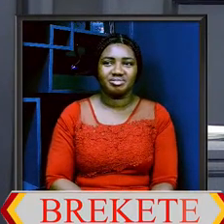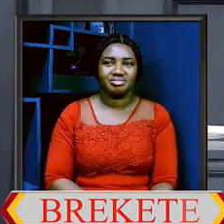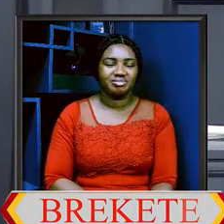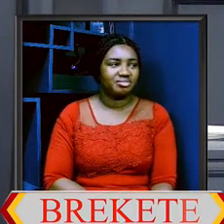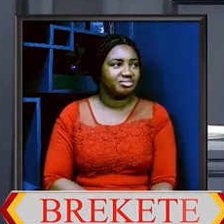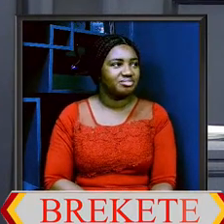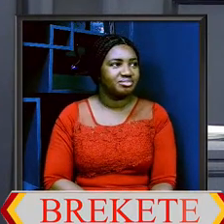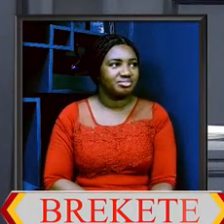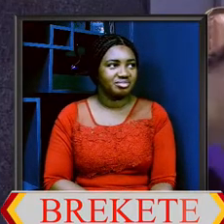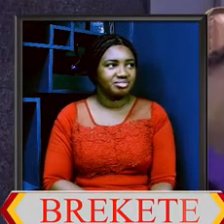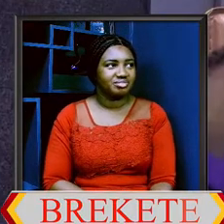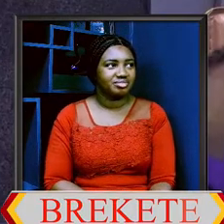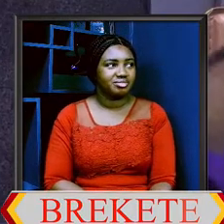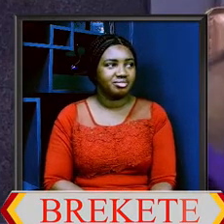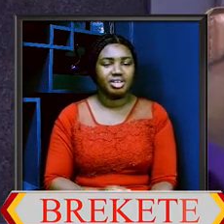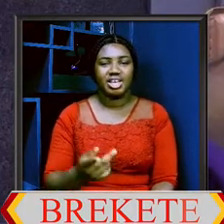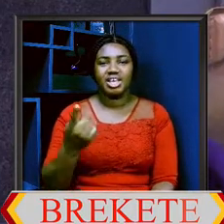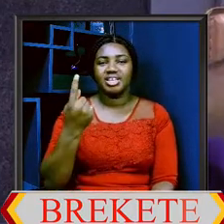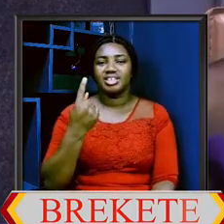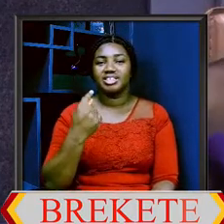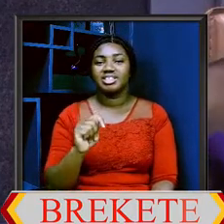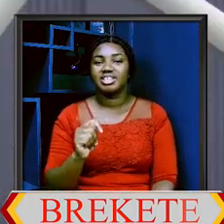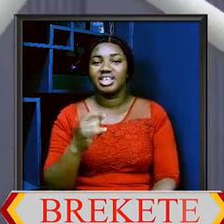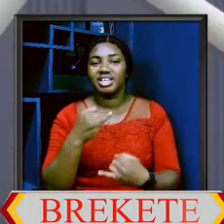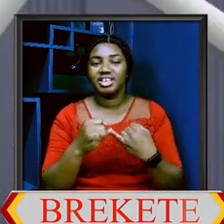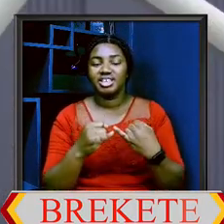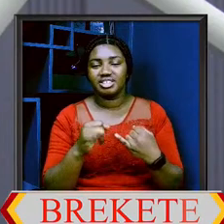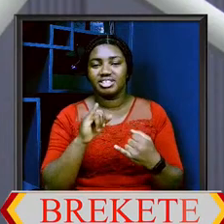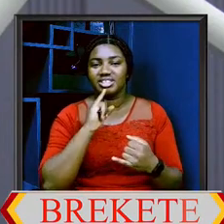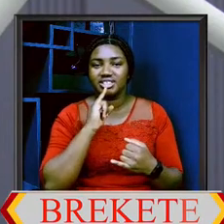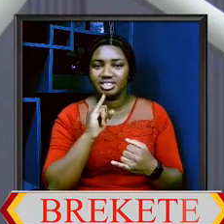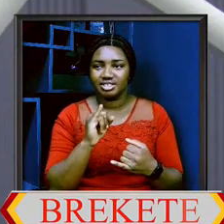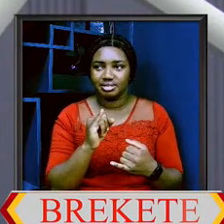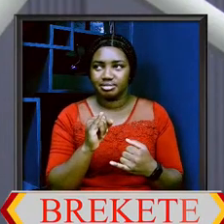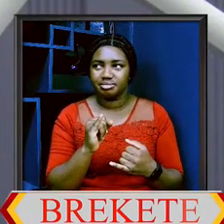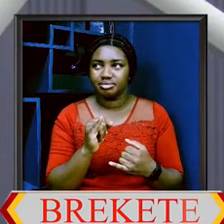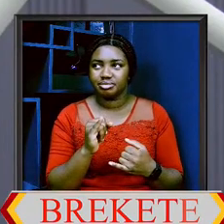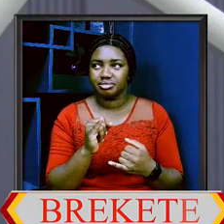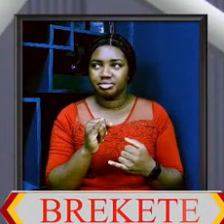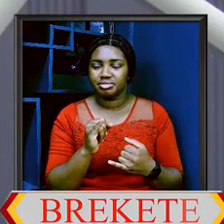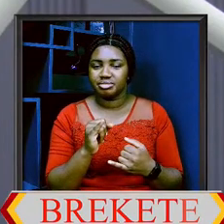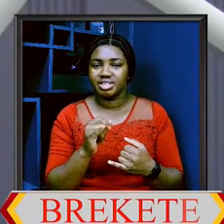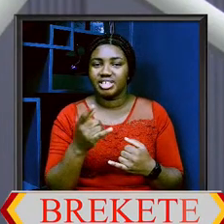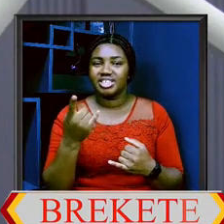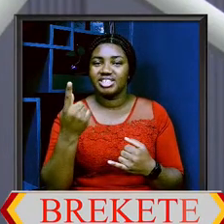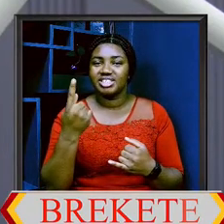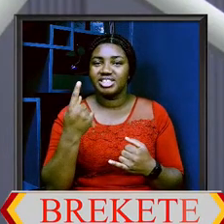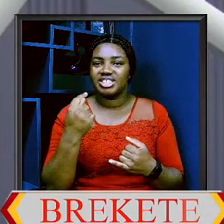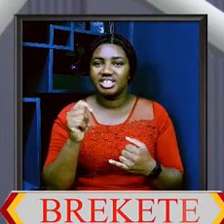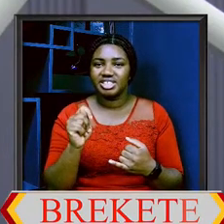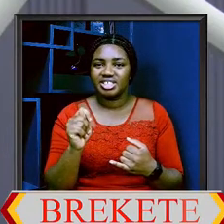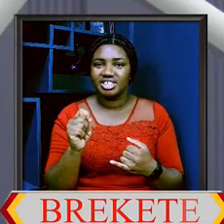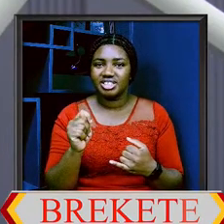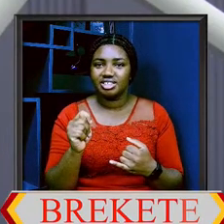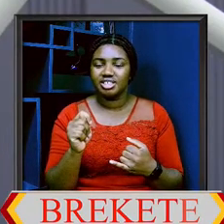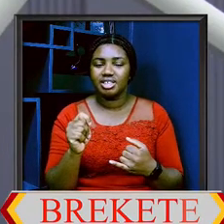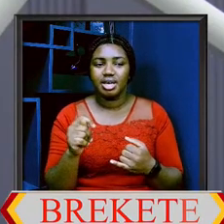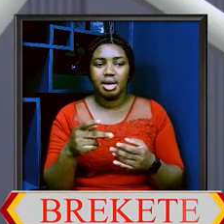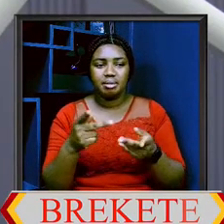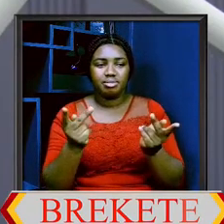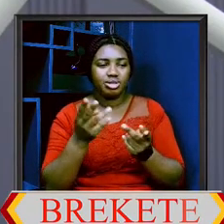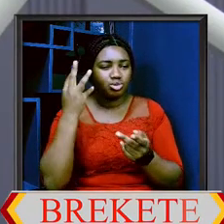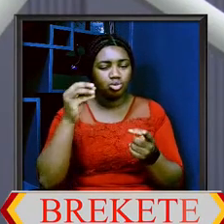P anyways um the bottom line is we the the studio cond this to